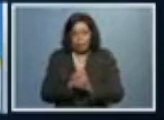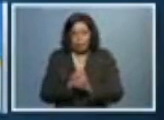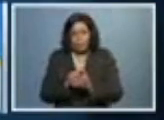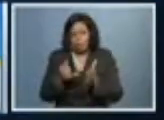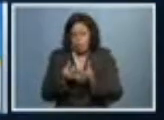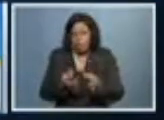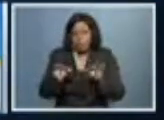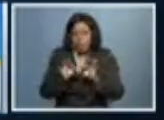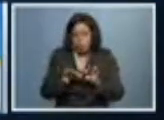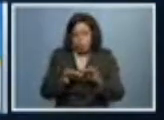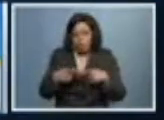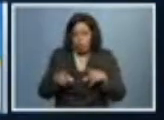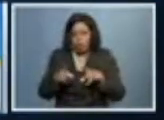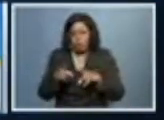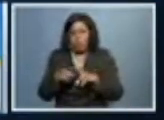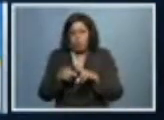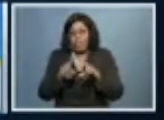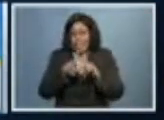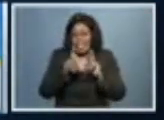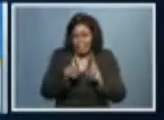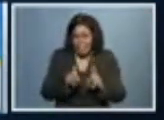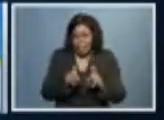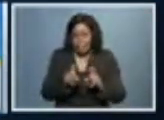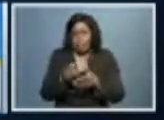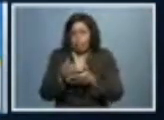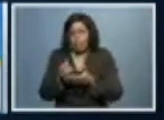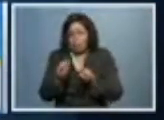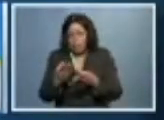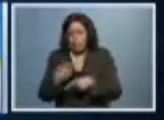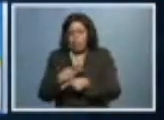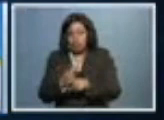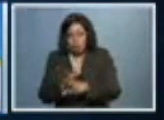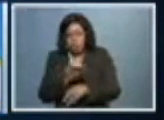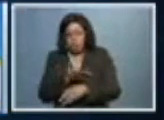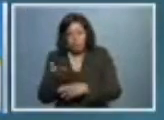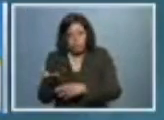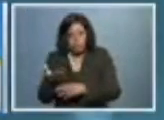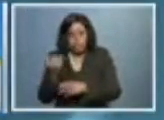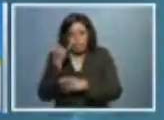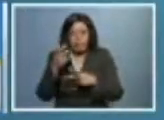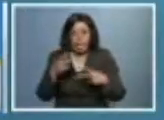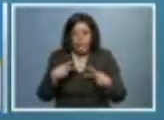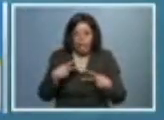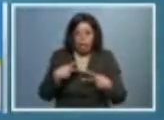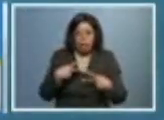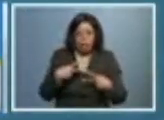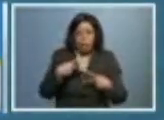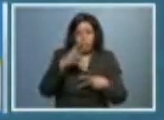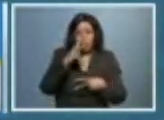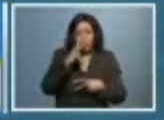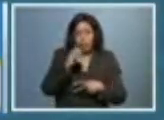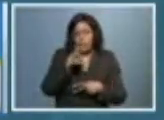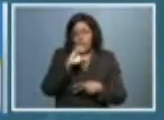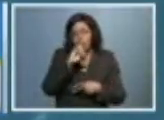into the testing phase so that we can test these products to see if they contain mercury and how much mercury they